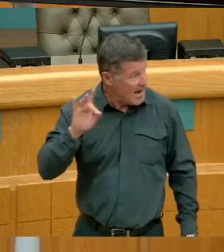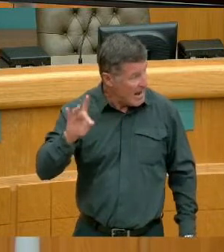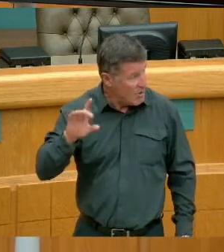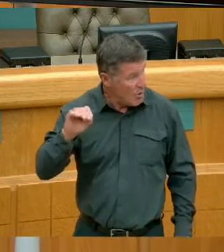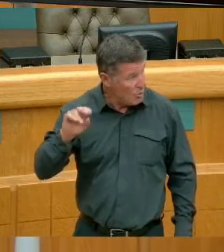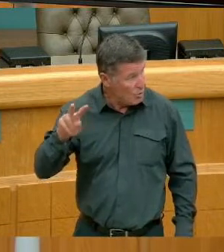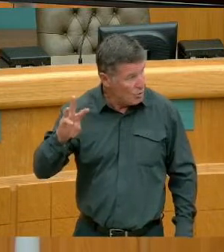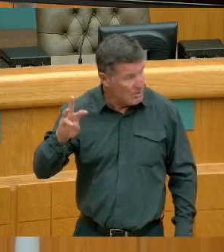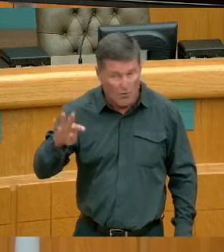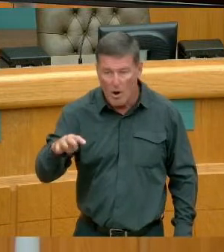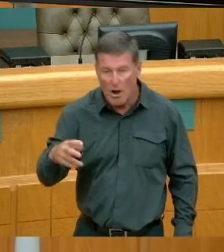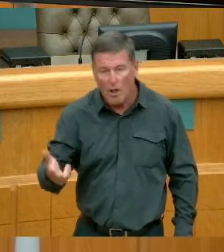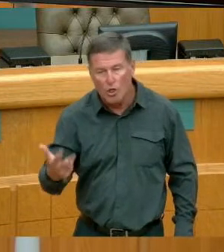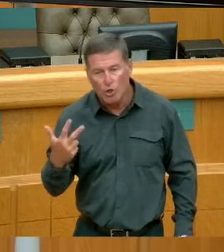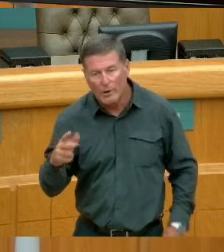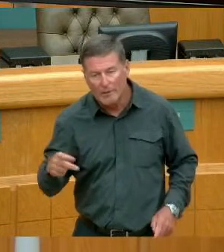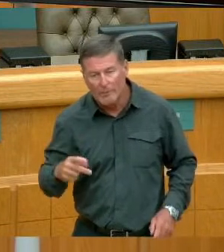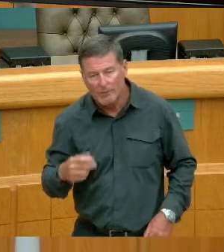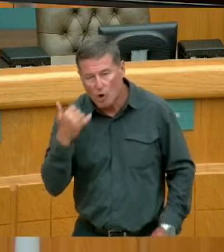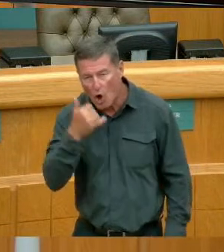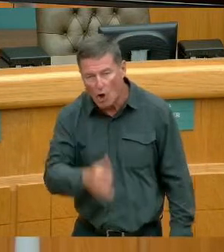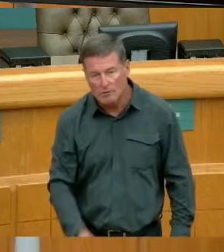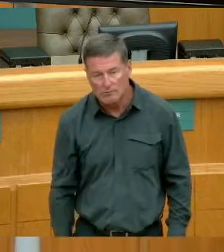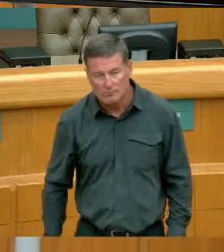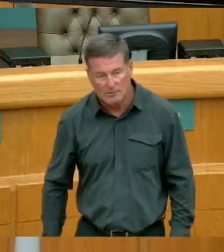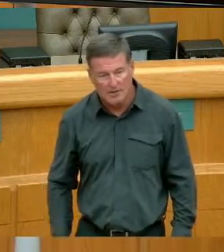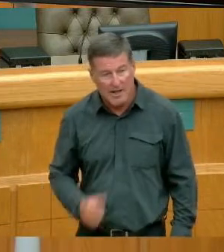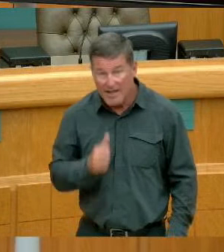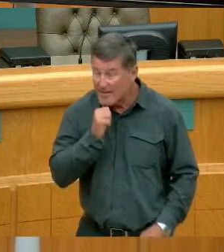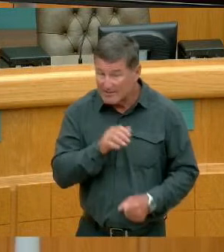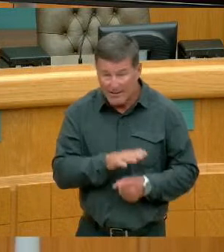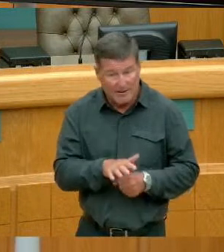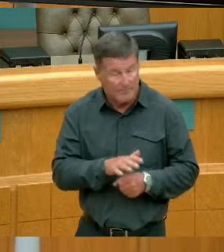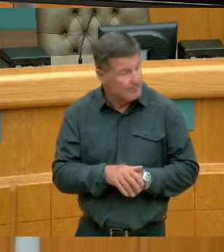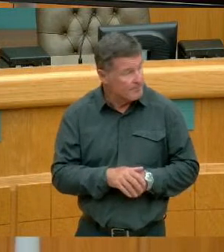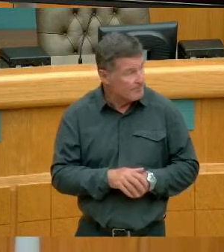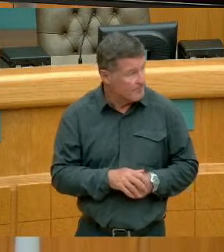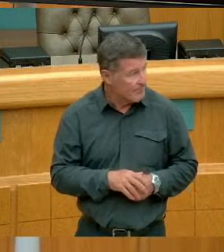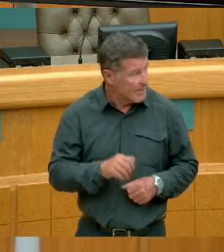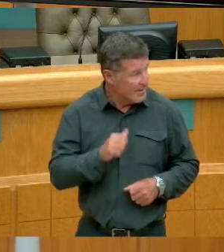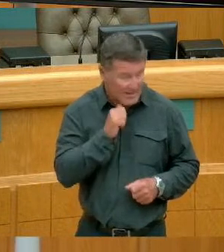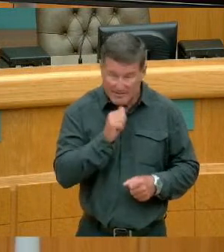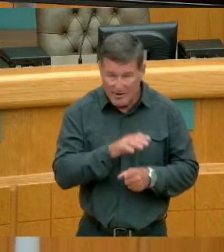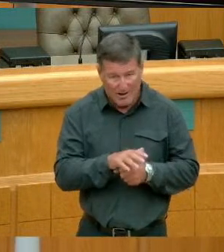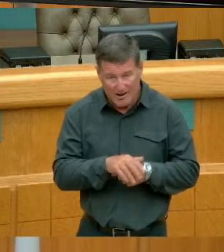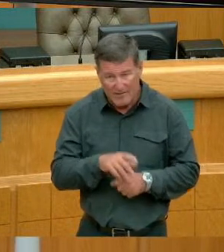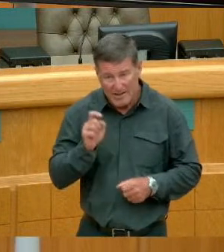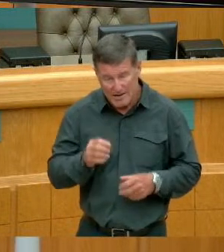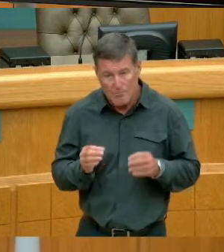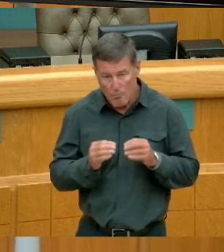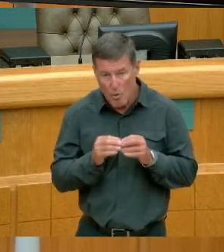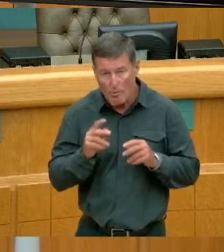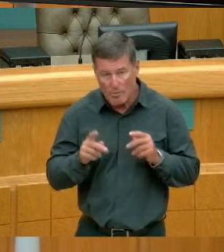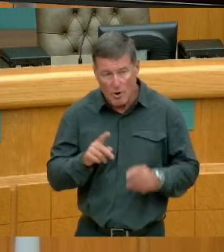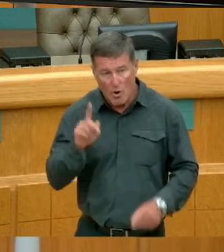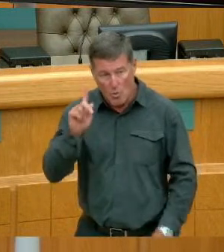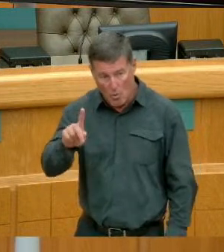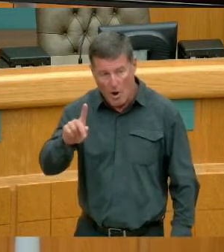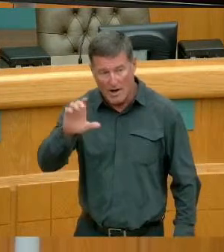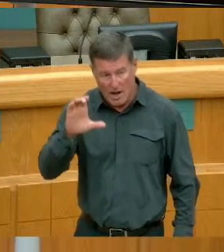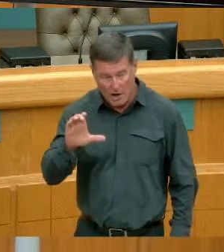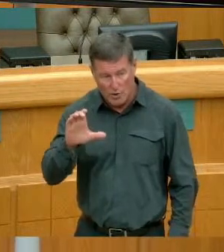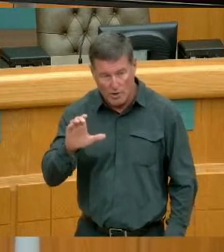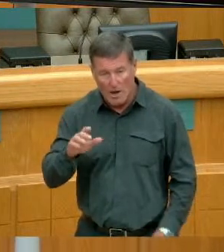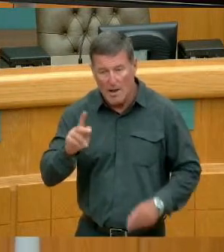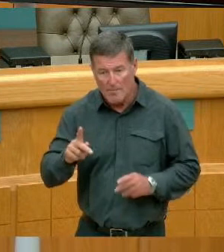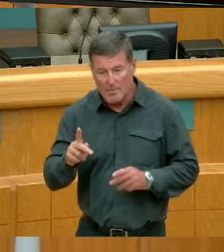888-0264? 3. 3 isn't going to cut it, folks. It's just not going to work. We need 100